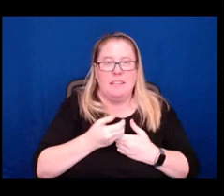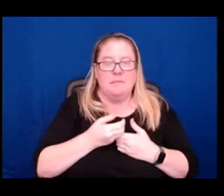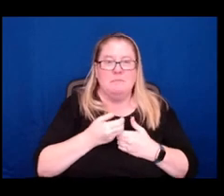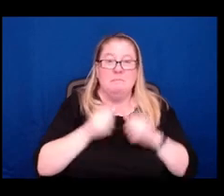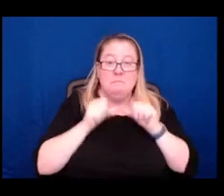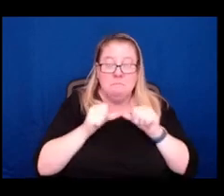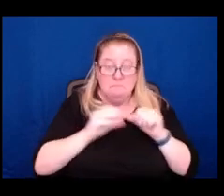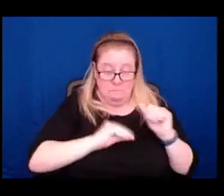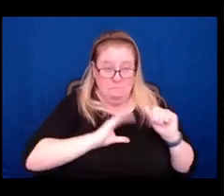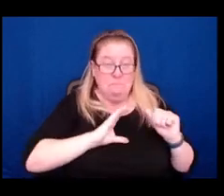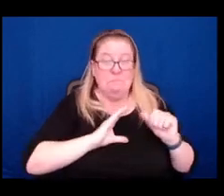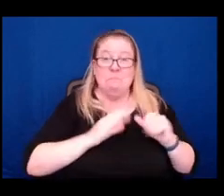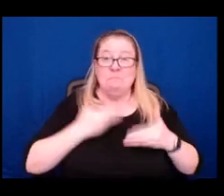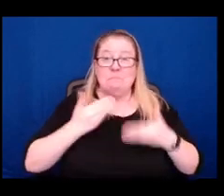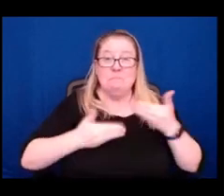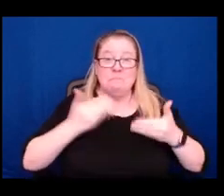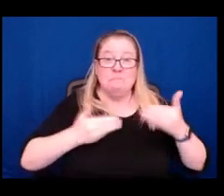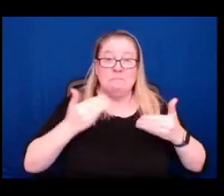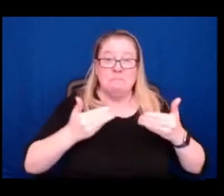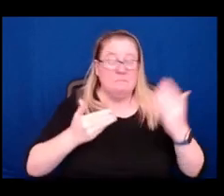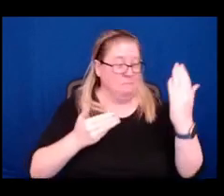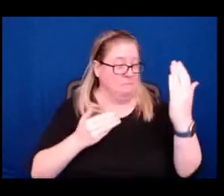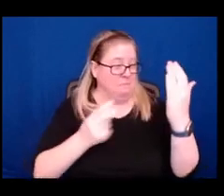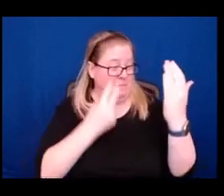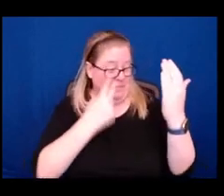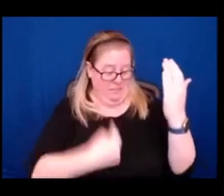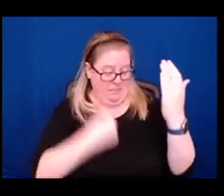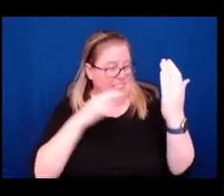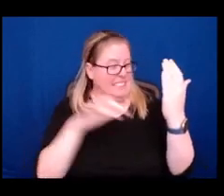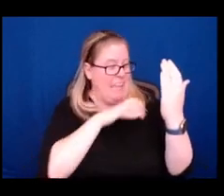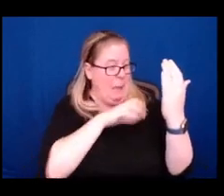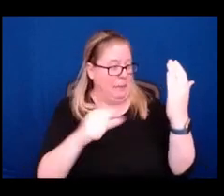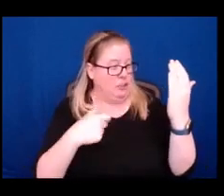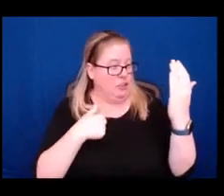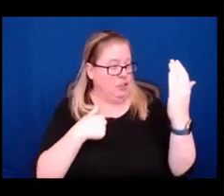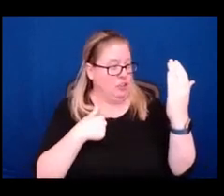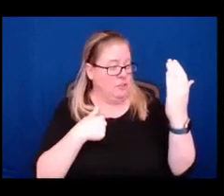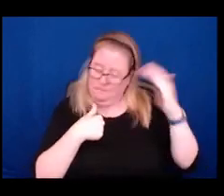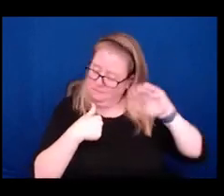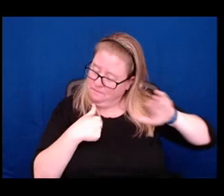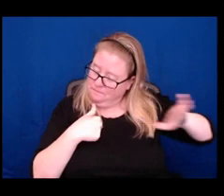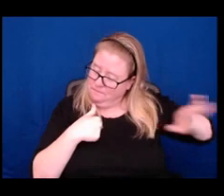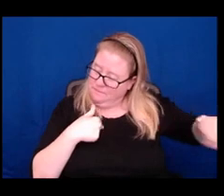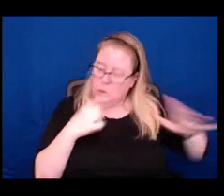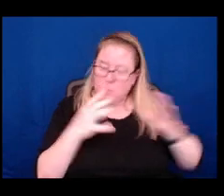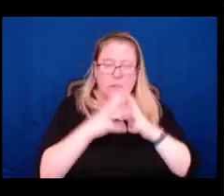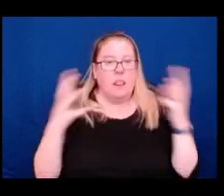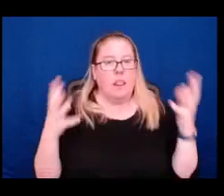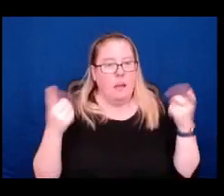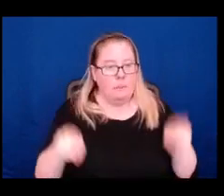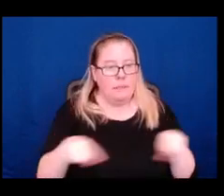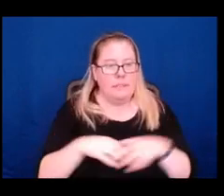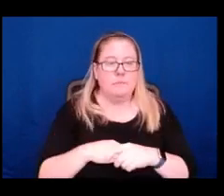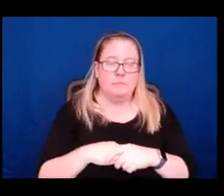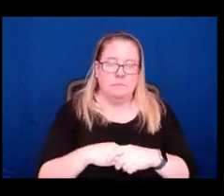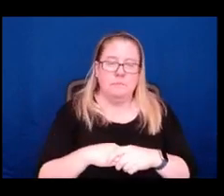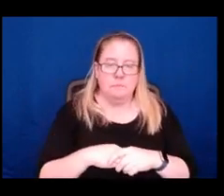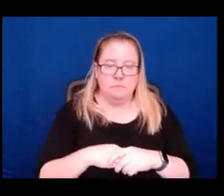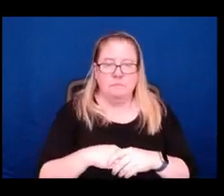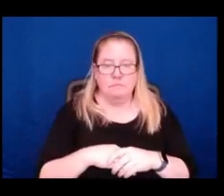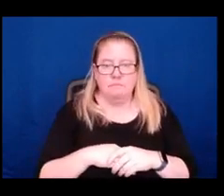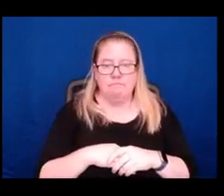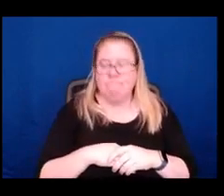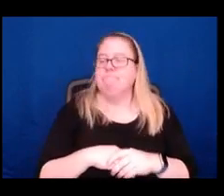my self-esteem, try not to look at myself as damaged goods. You know, it was just a lot going on. So,